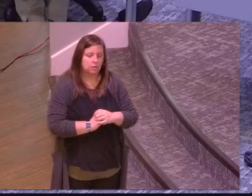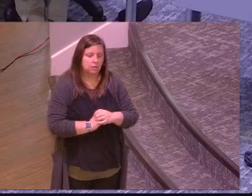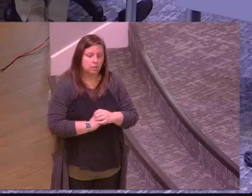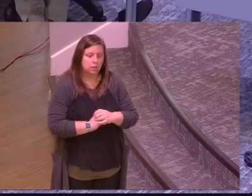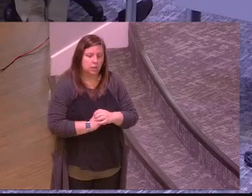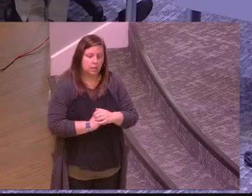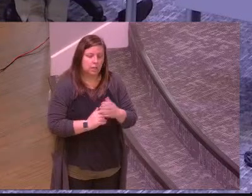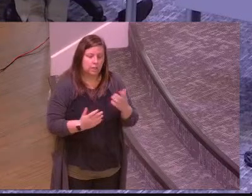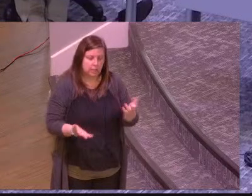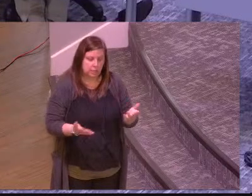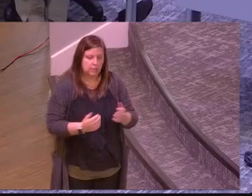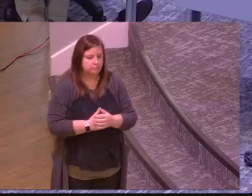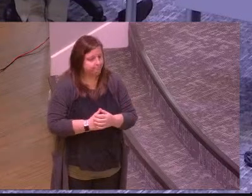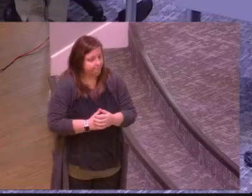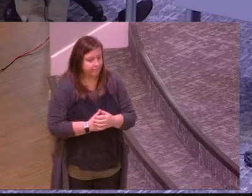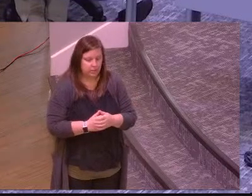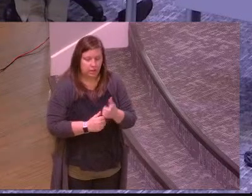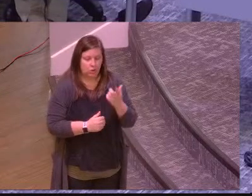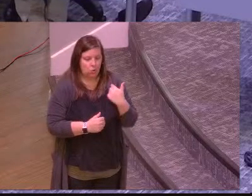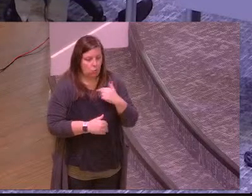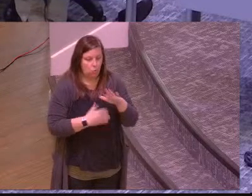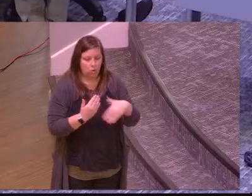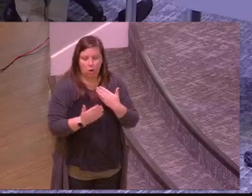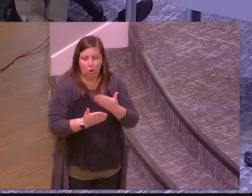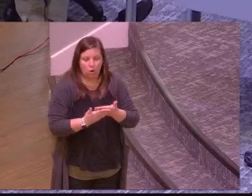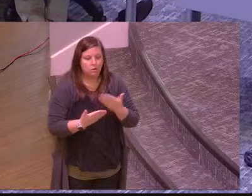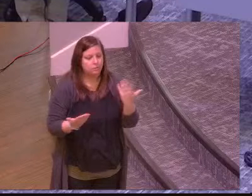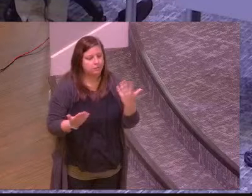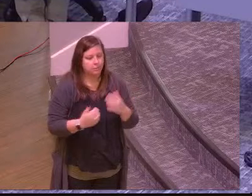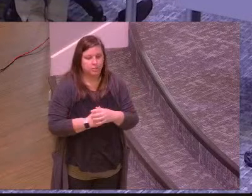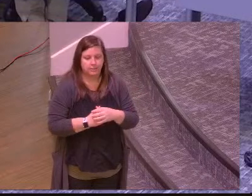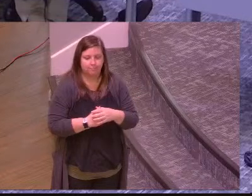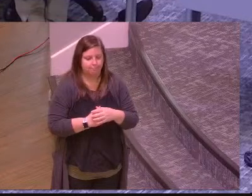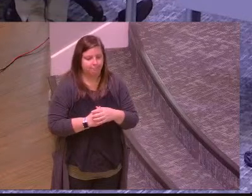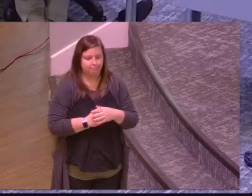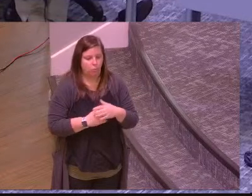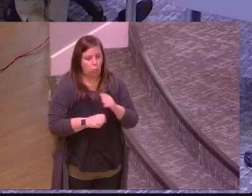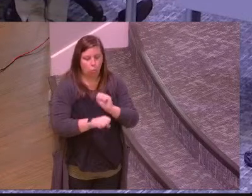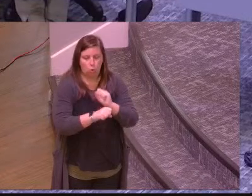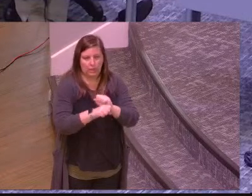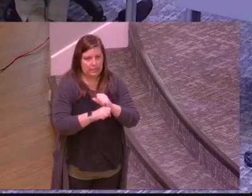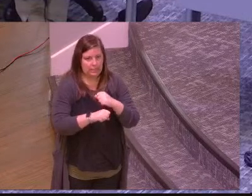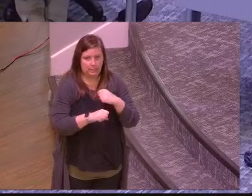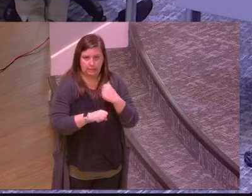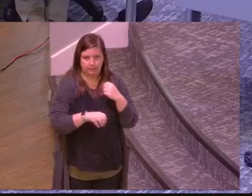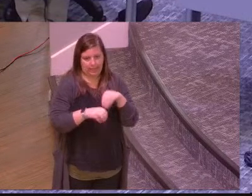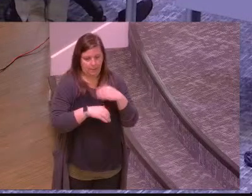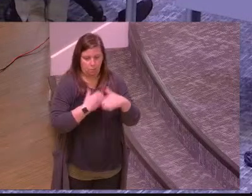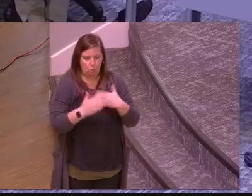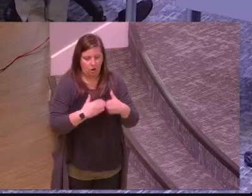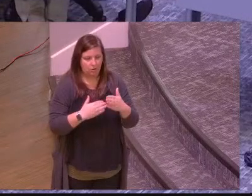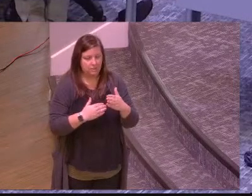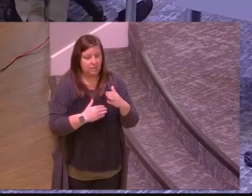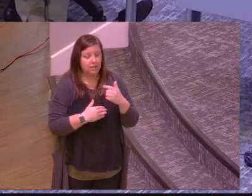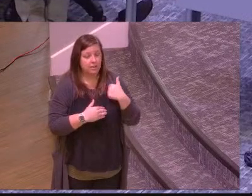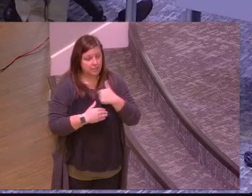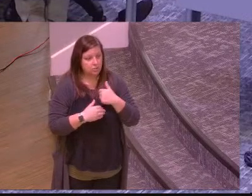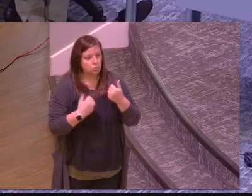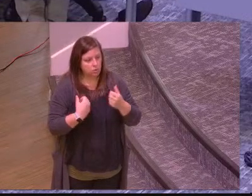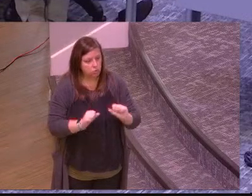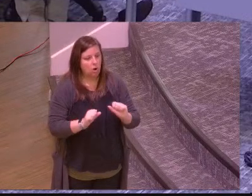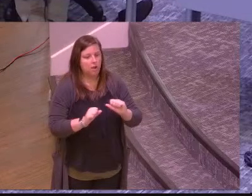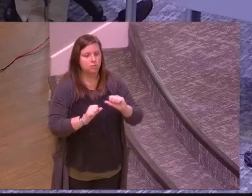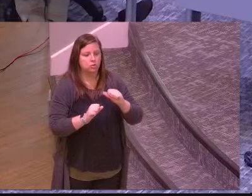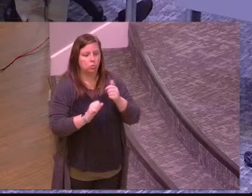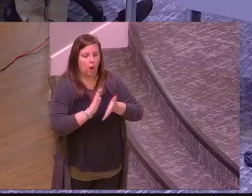it's just a work in progress, really, because it's, when you're trying to operate as a whole, that you're used to operating.